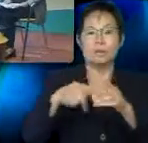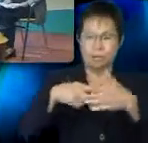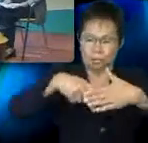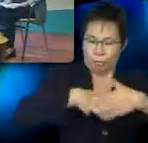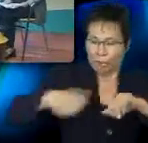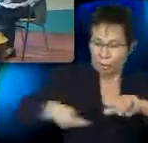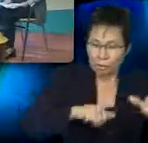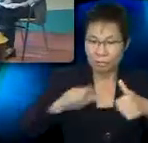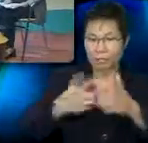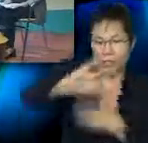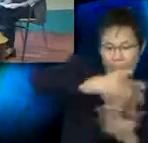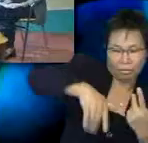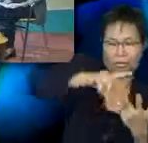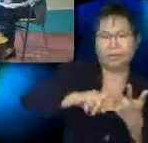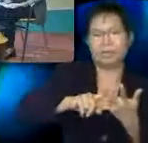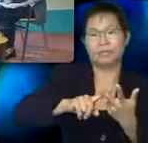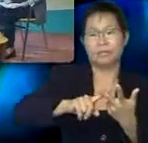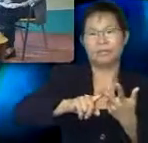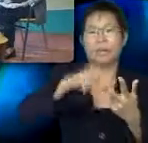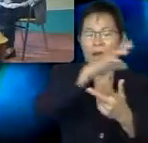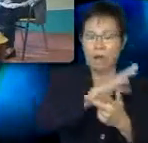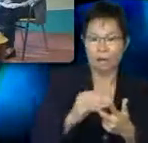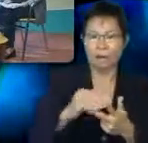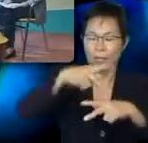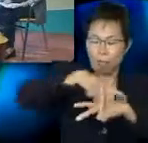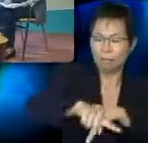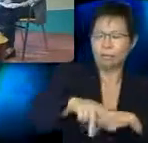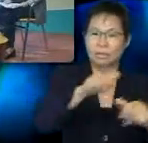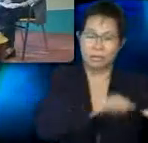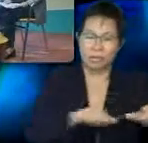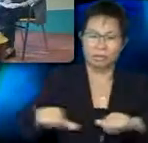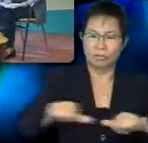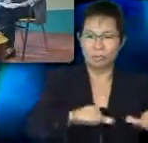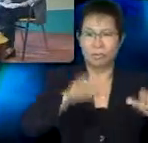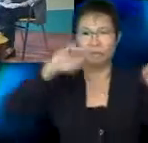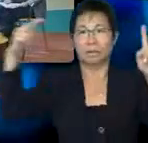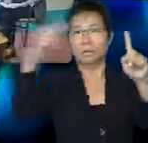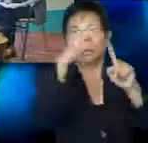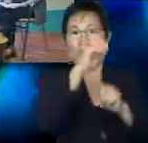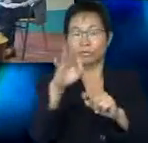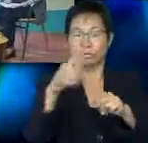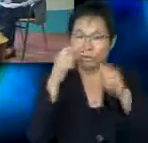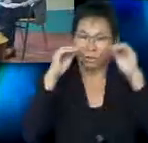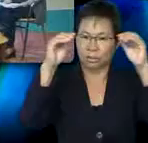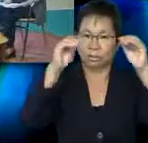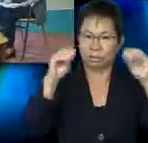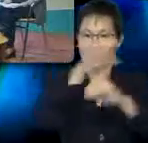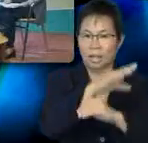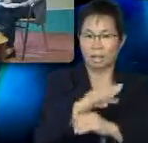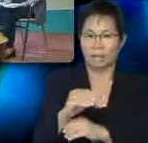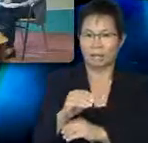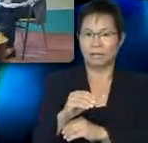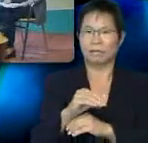pre-active, interactive, as well as the post-active dimensions of teaching, as well as